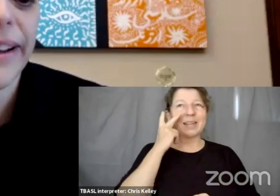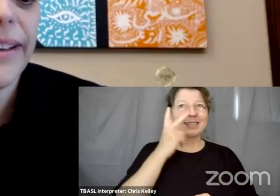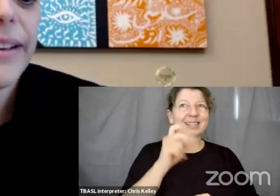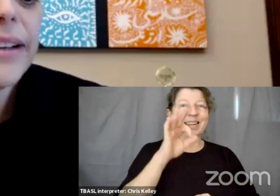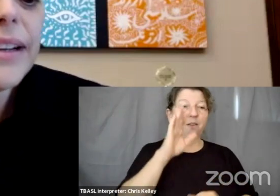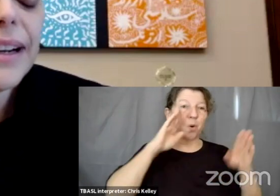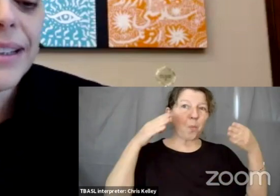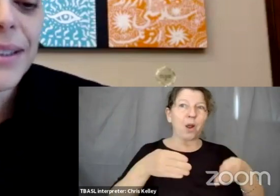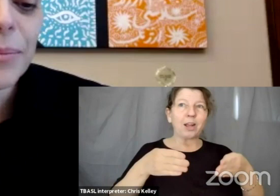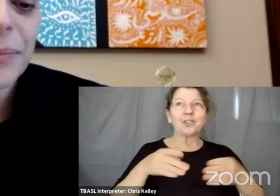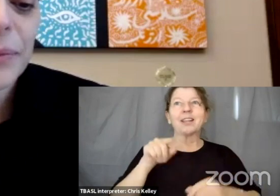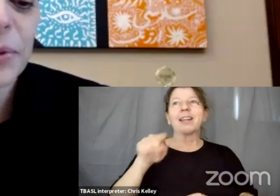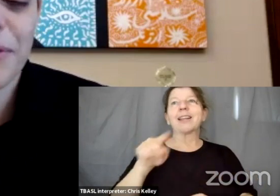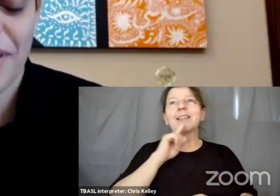extraordinary